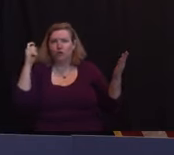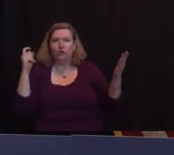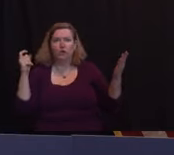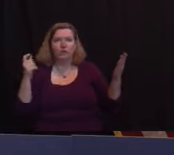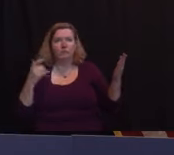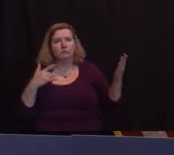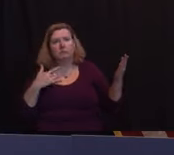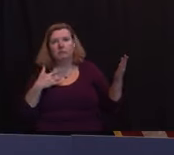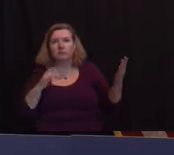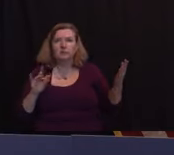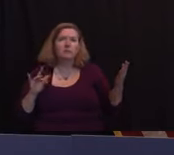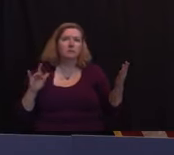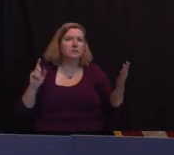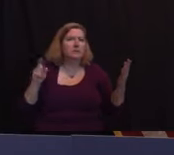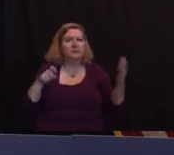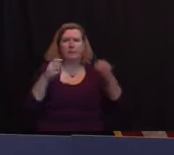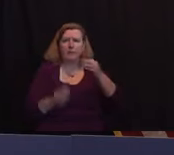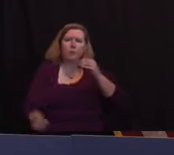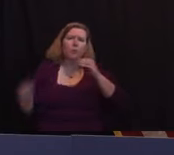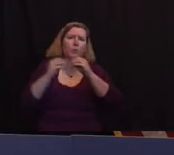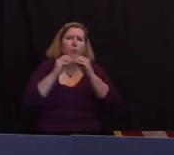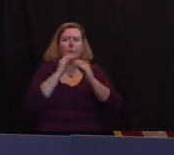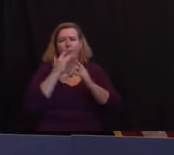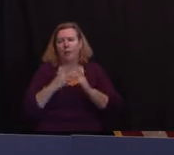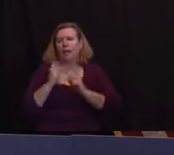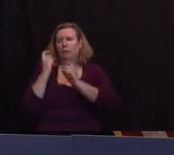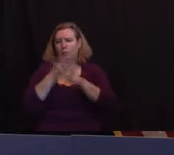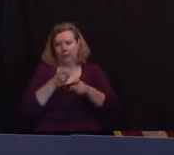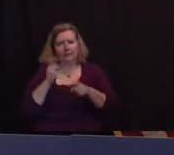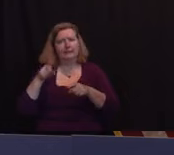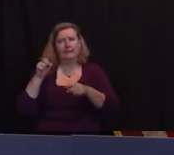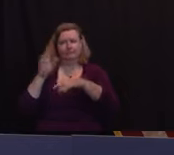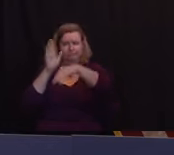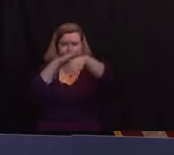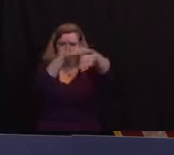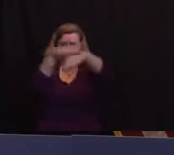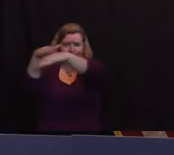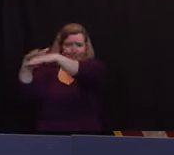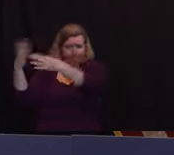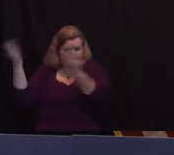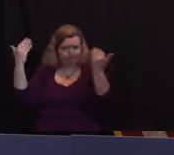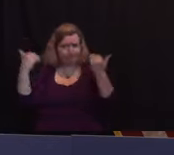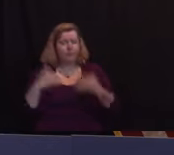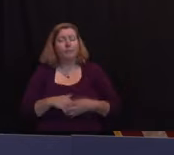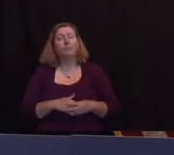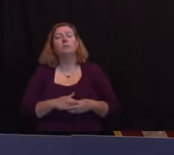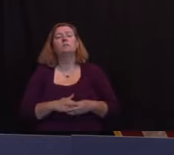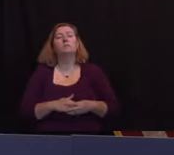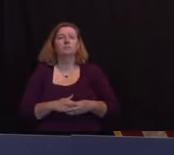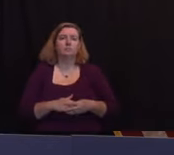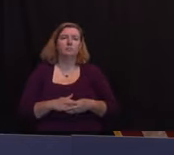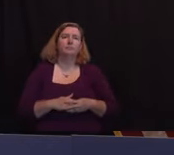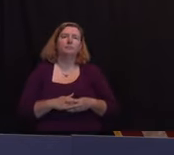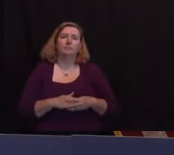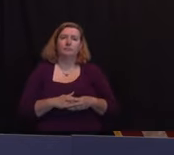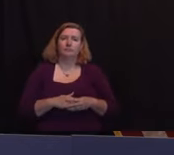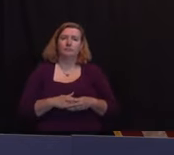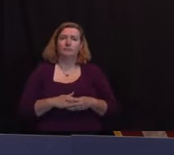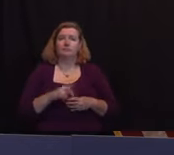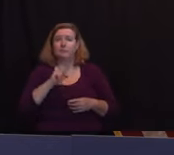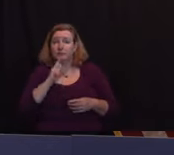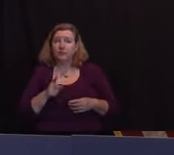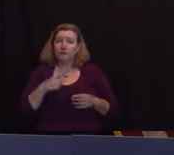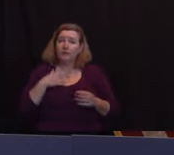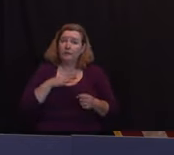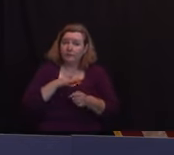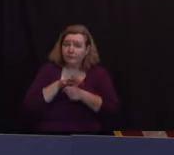is important, and generous blood and platelet donations help ensure life-saving blood products reach those who need it. We